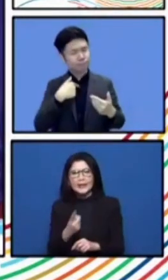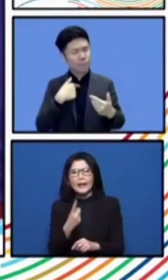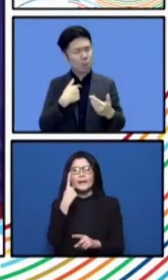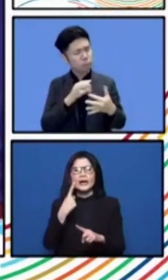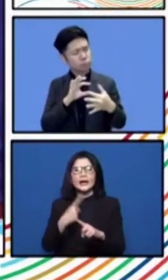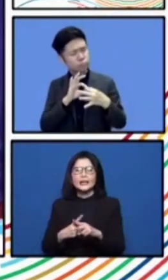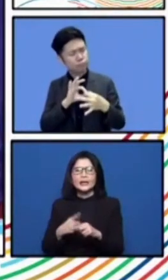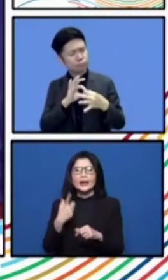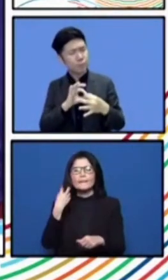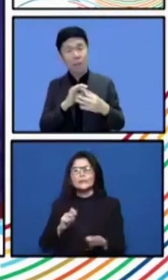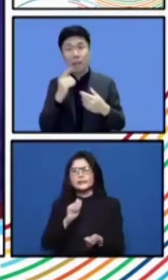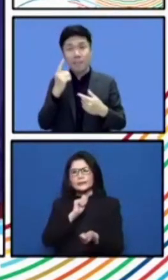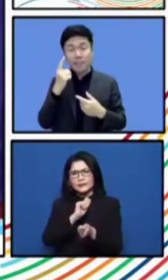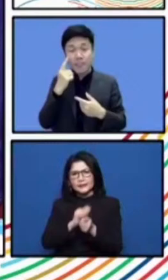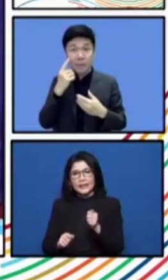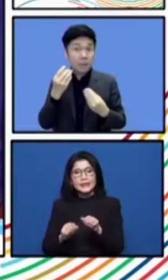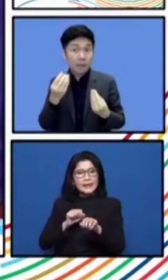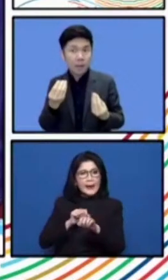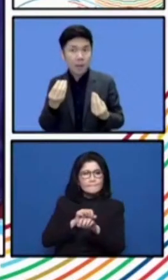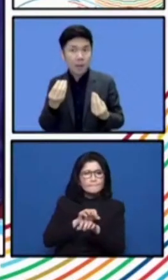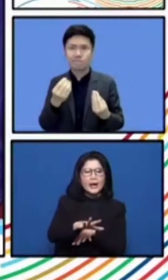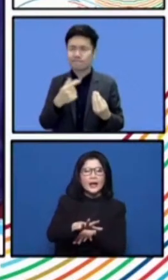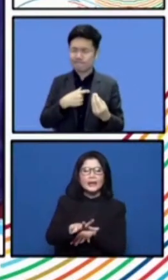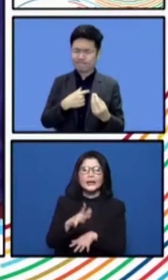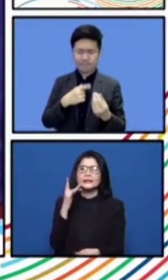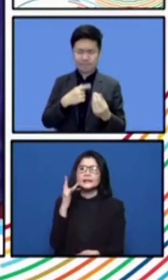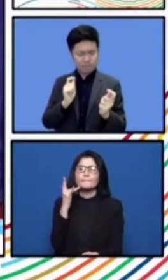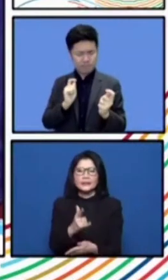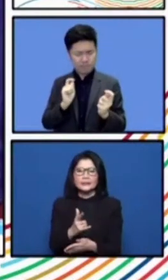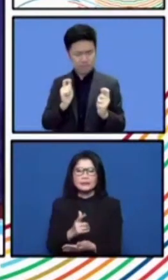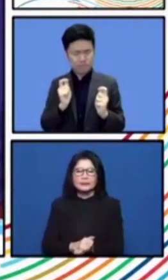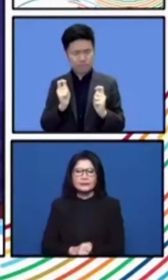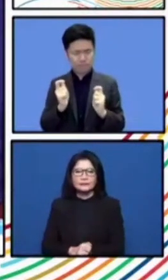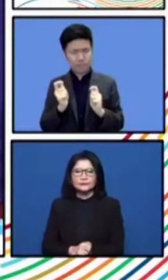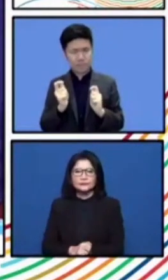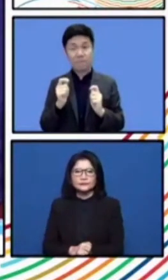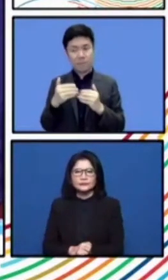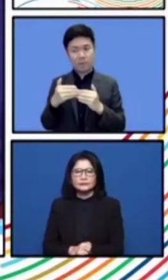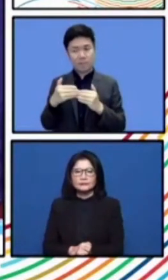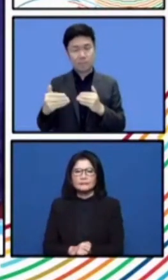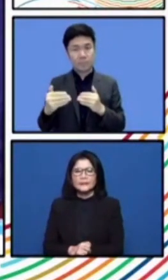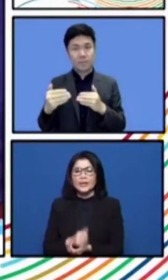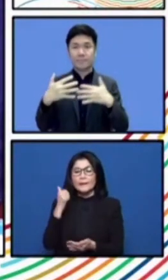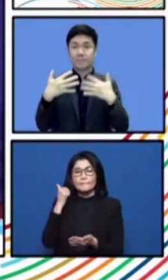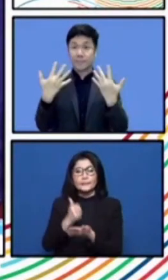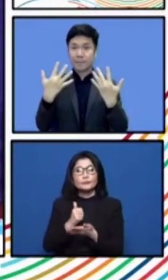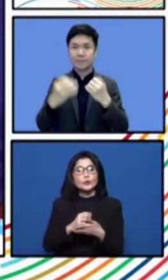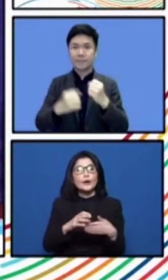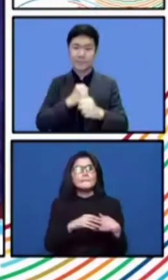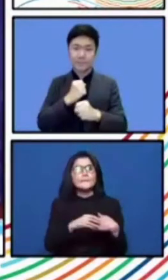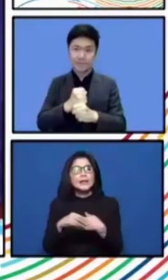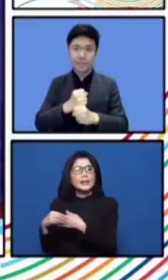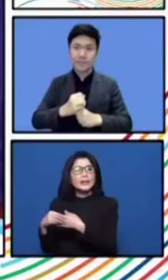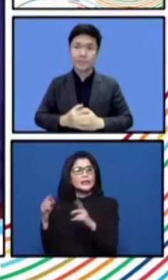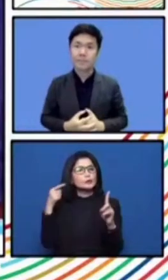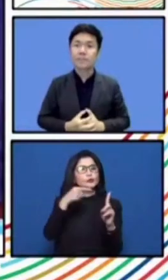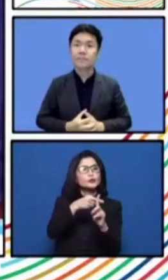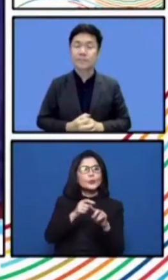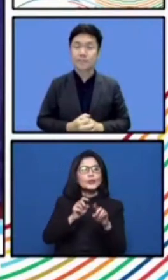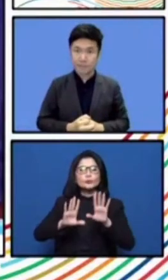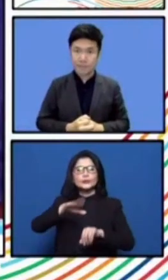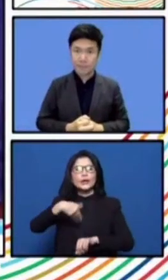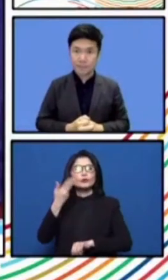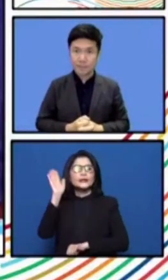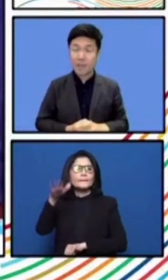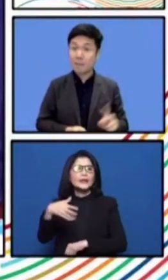shape the direction in which this decade could go number two I feel that we can